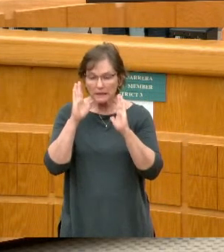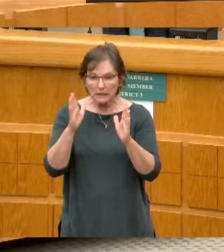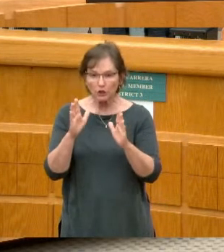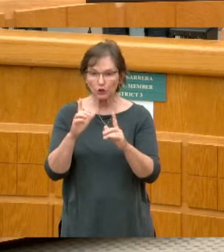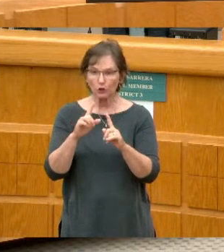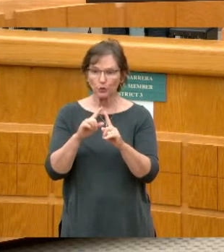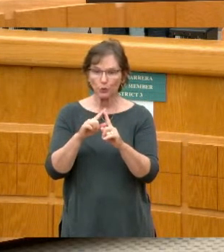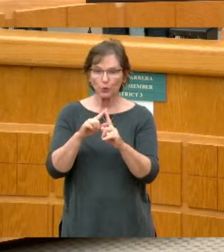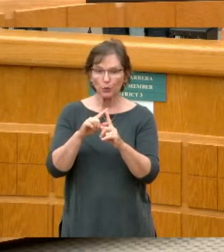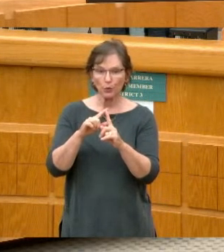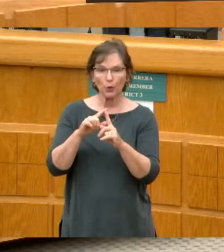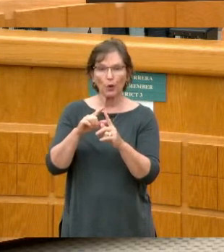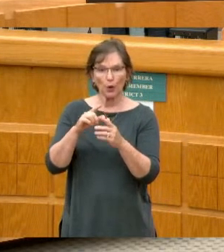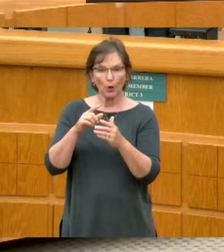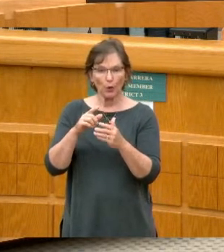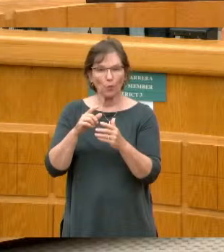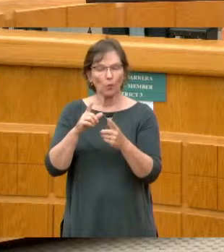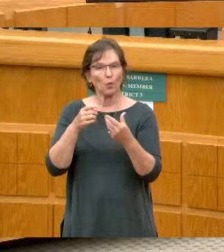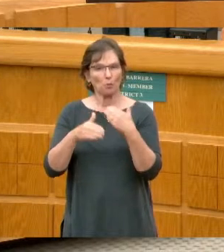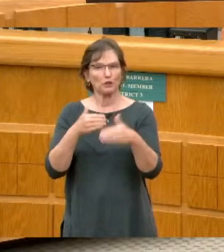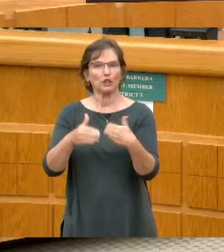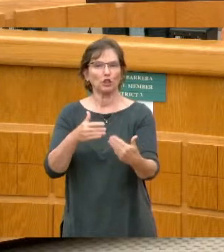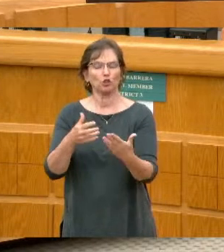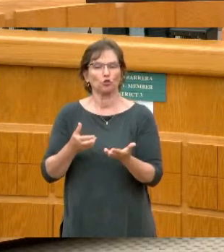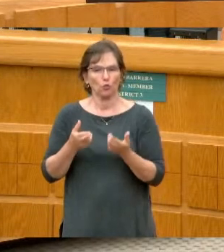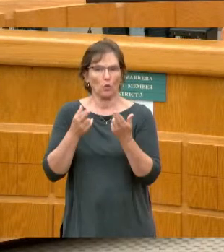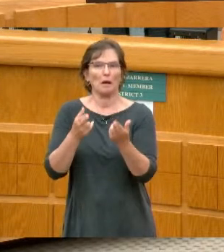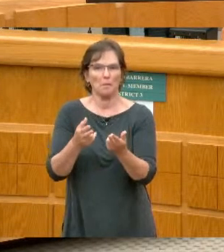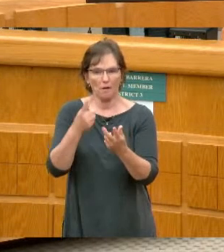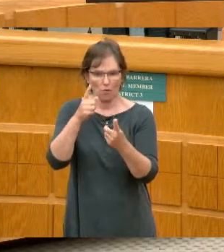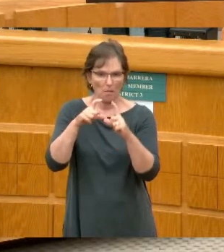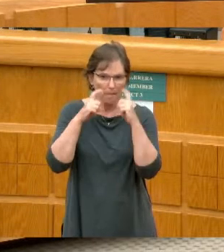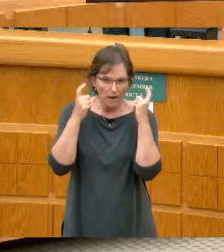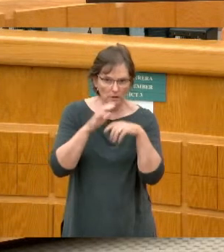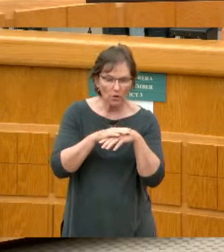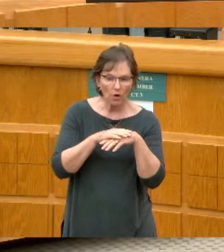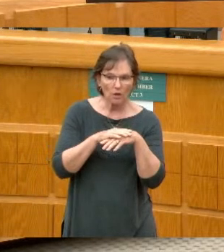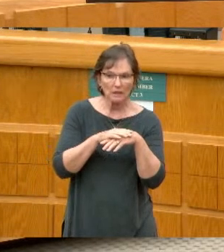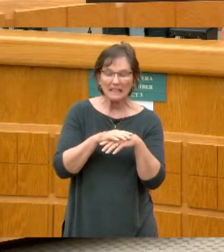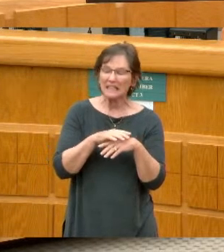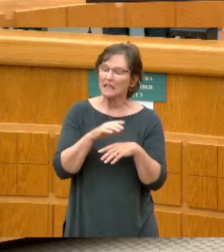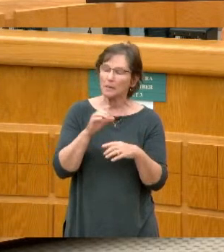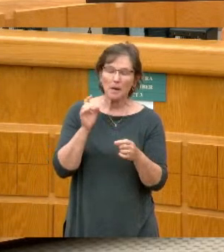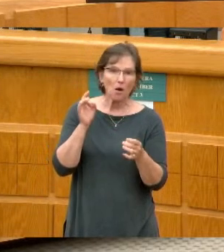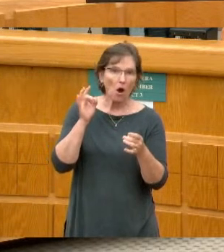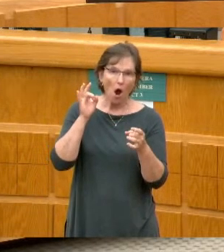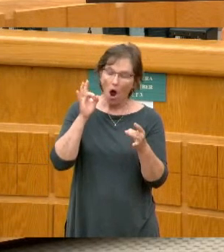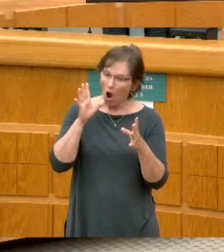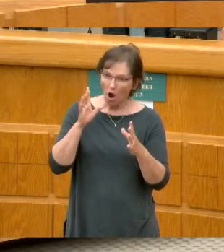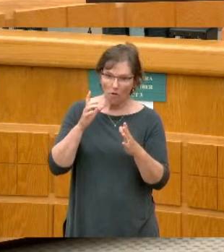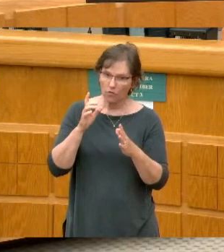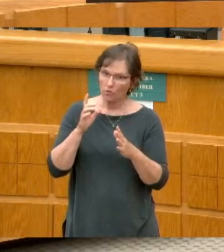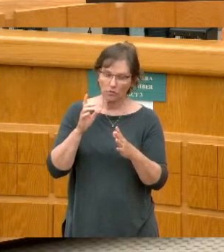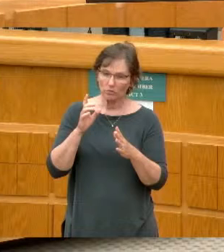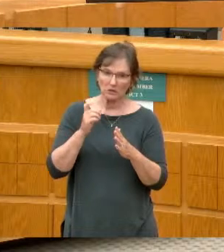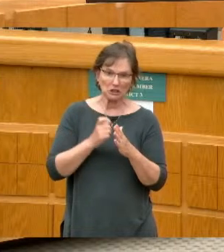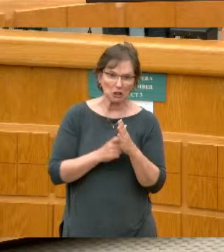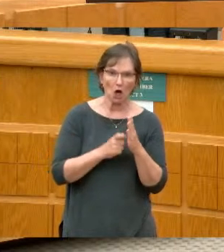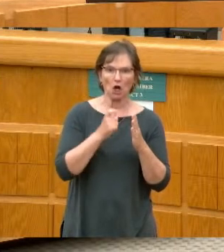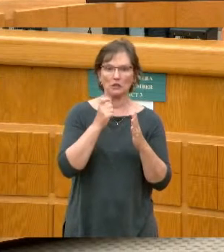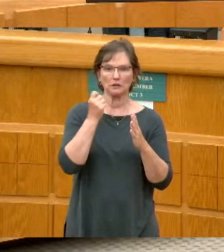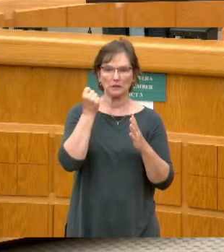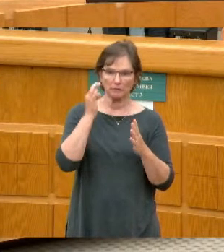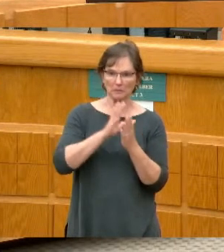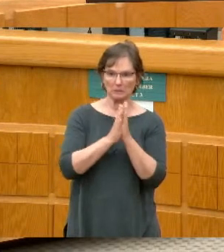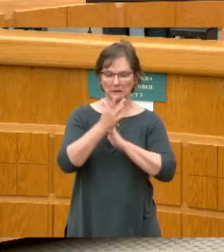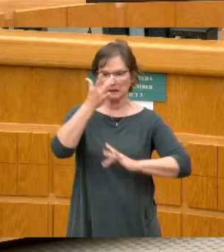And for those that are thinking they're bulletproof and that can go to restaurants or bars or start your shopping in crowded areas without your